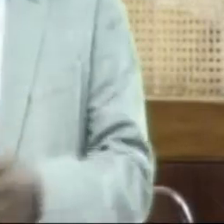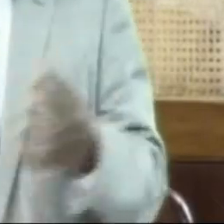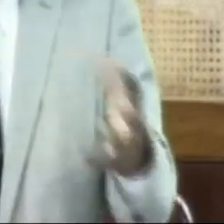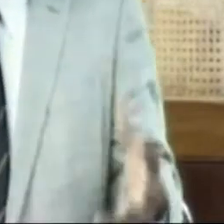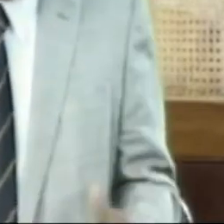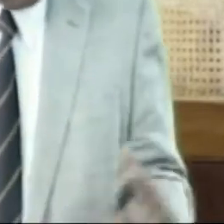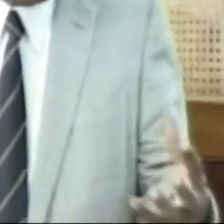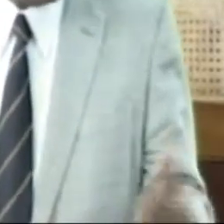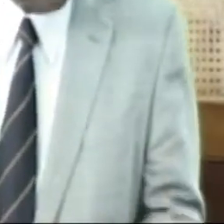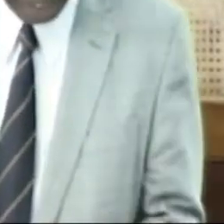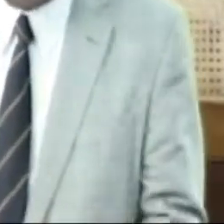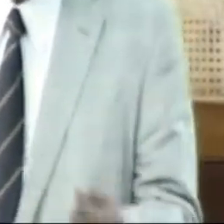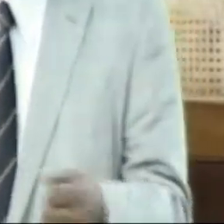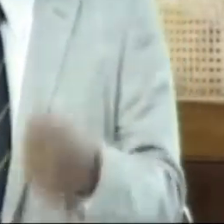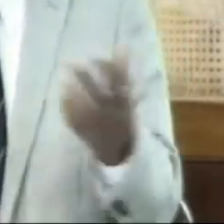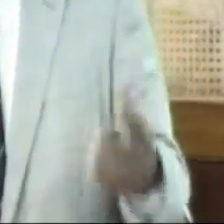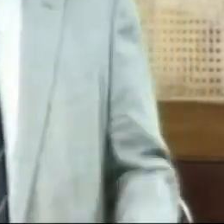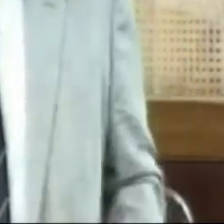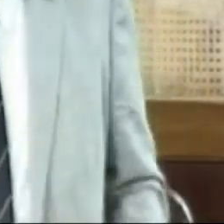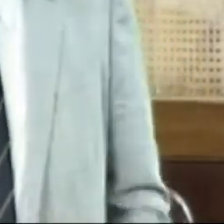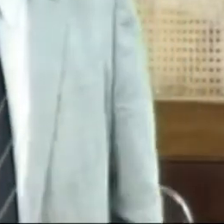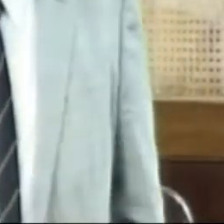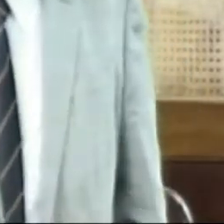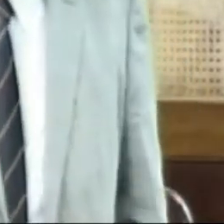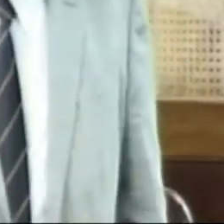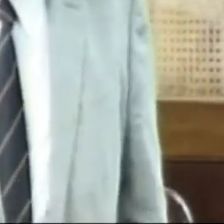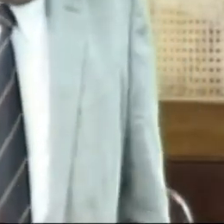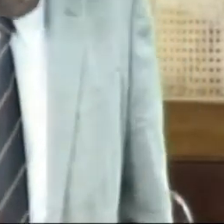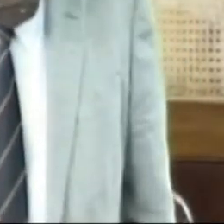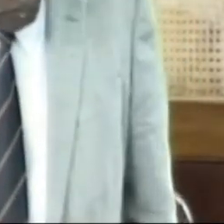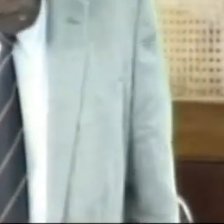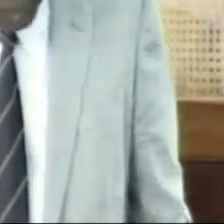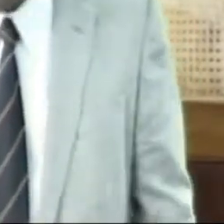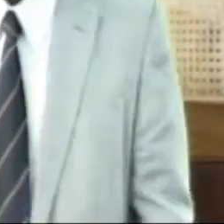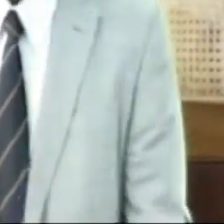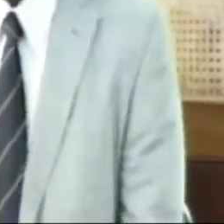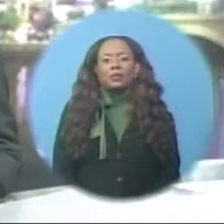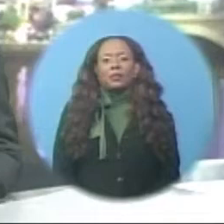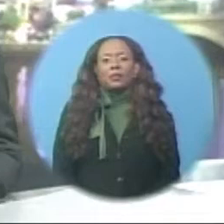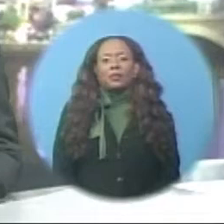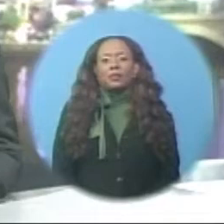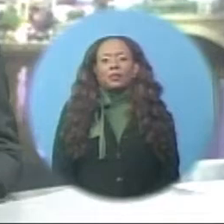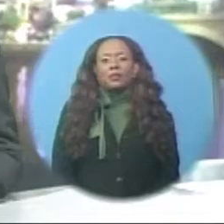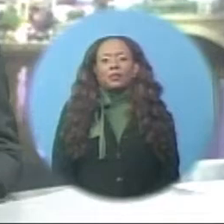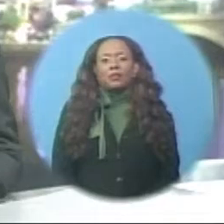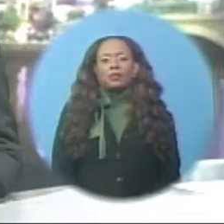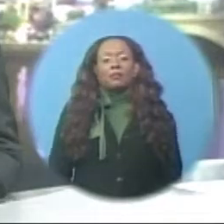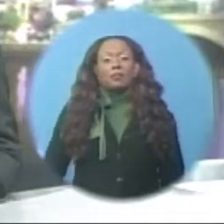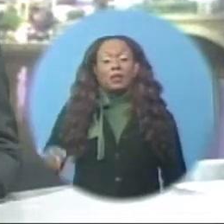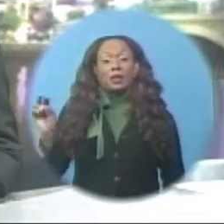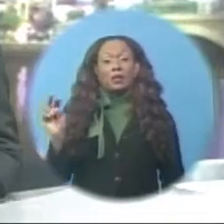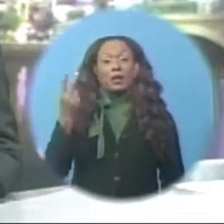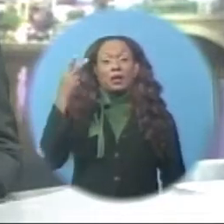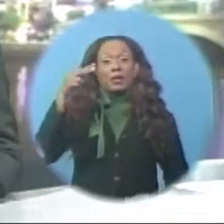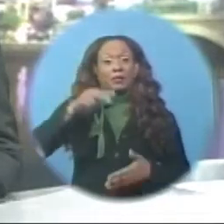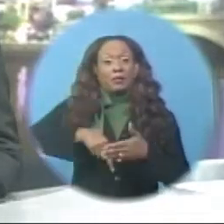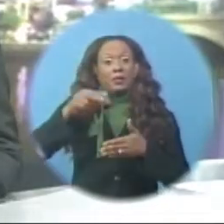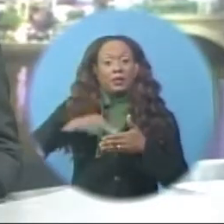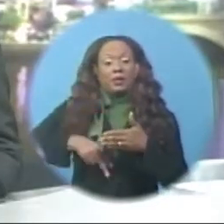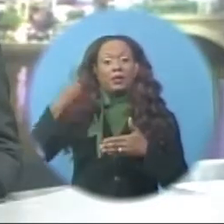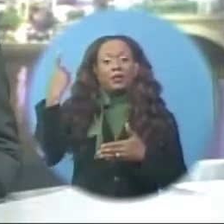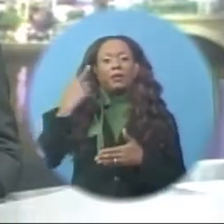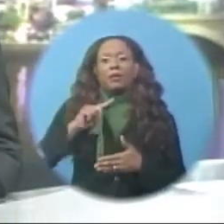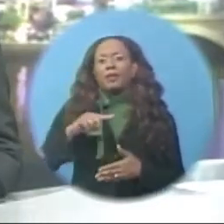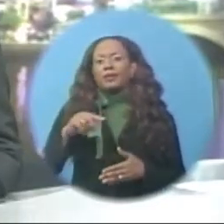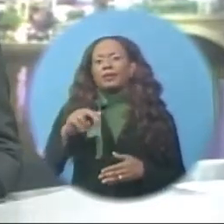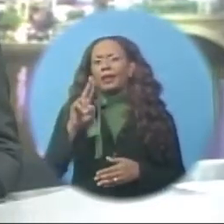And since you have your hands in the lion's mouth, you might as well try and get it out. During the second reading of the National